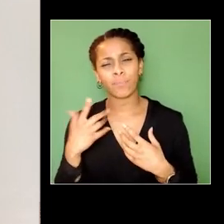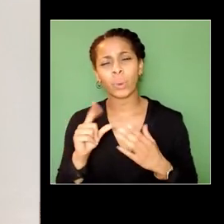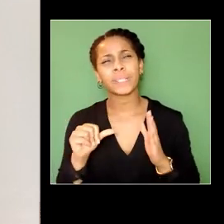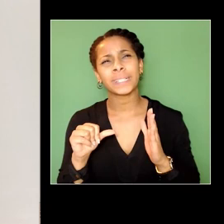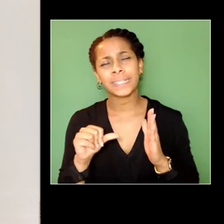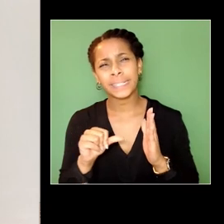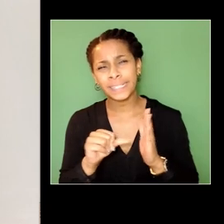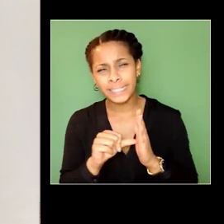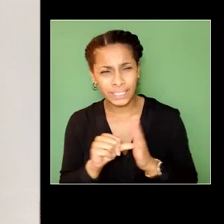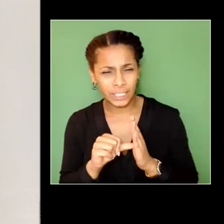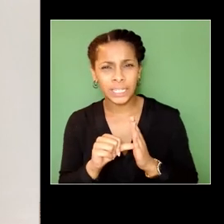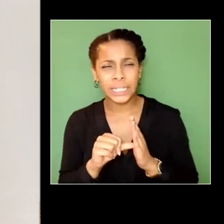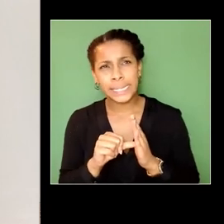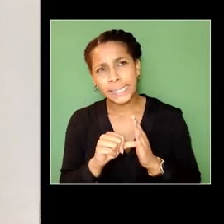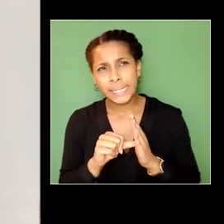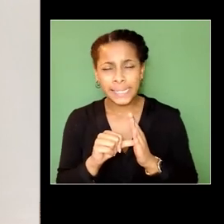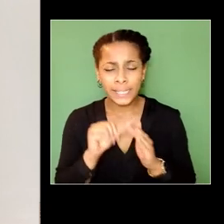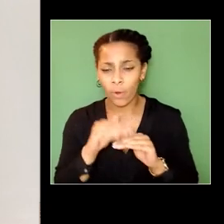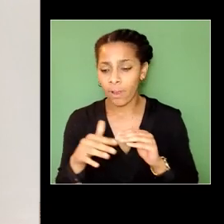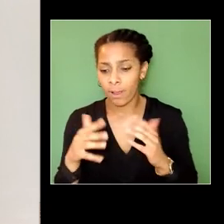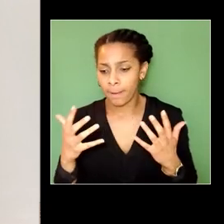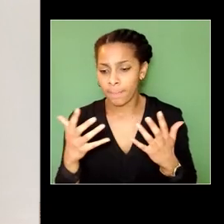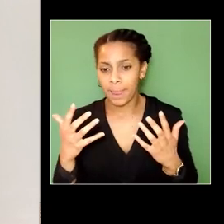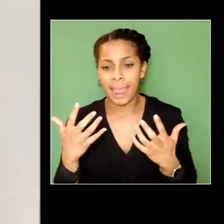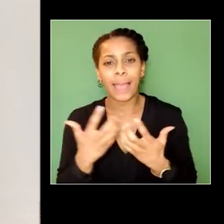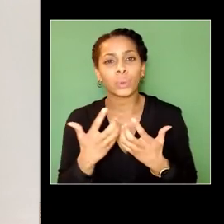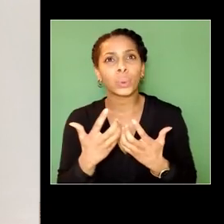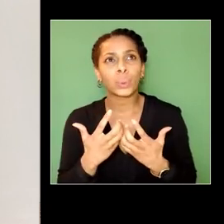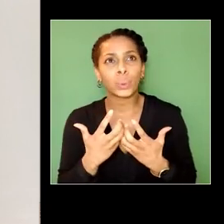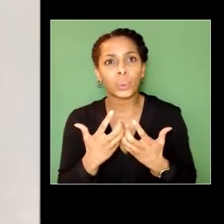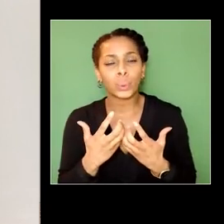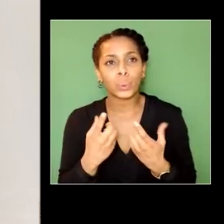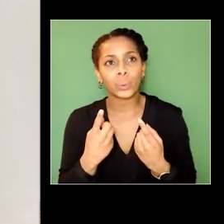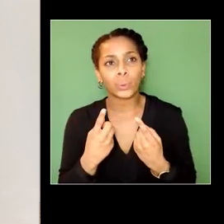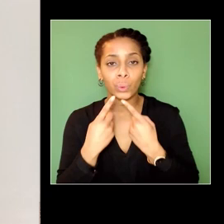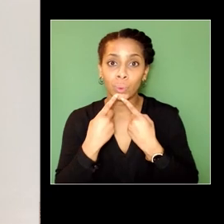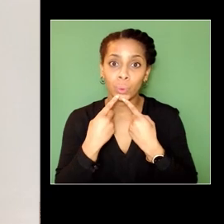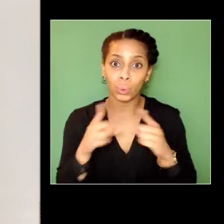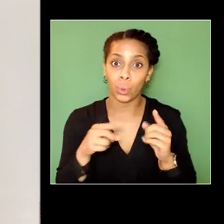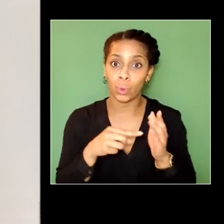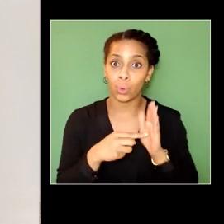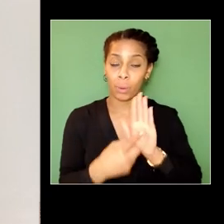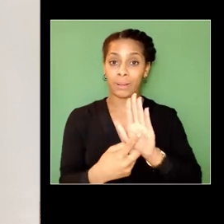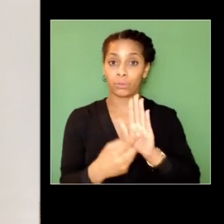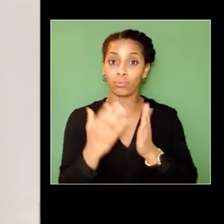of talking about it, of having it be very central to the work, which it is,